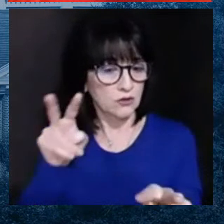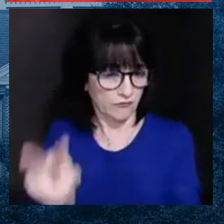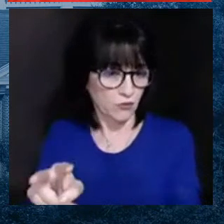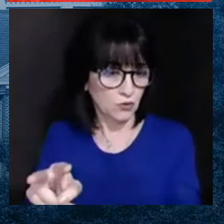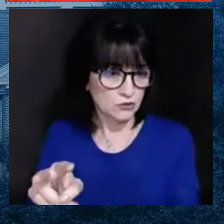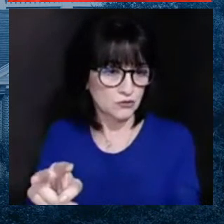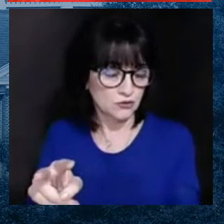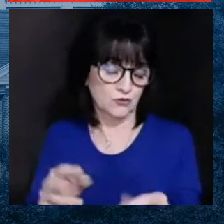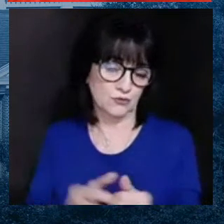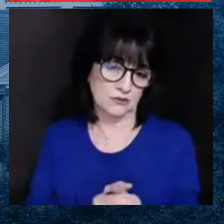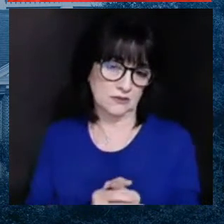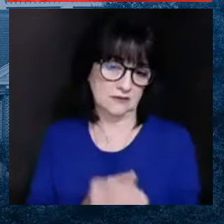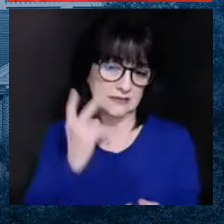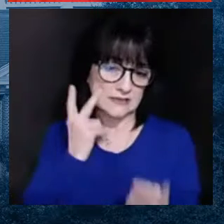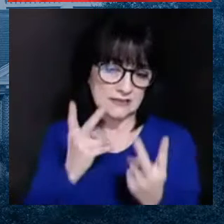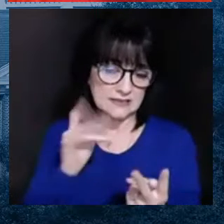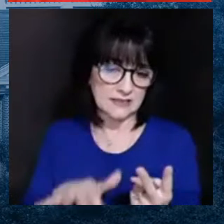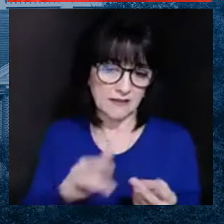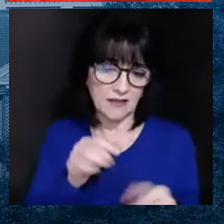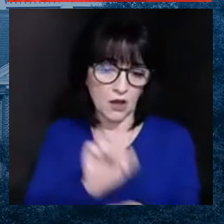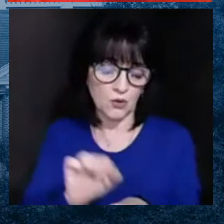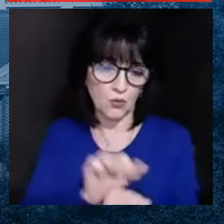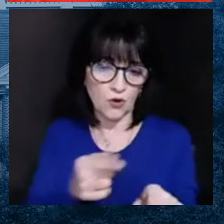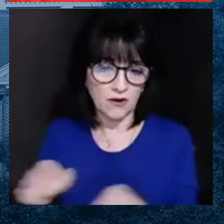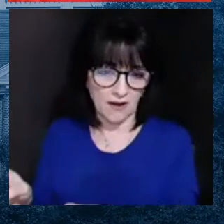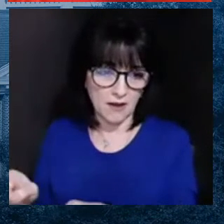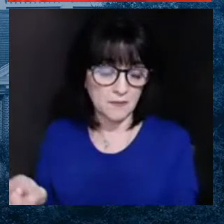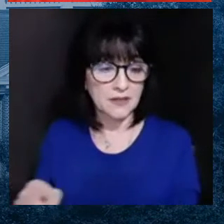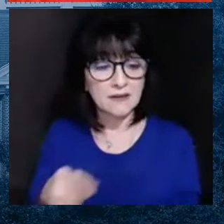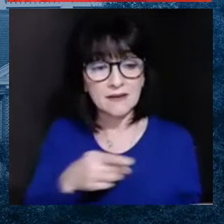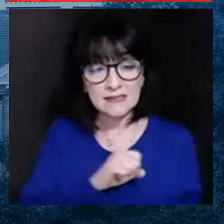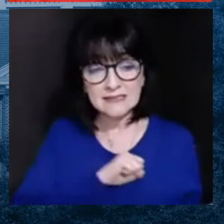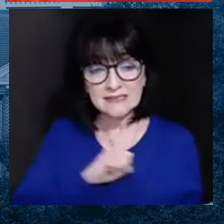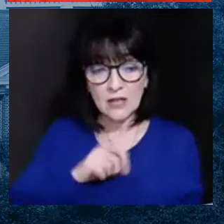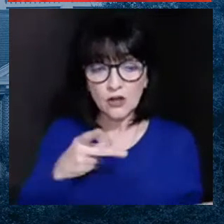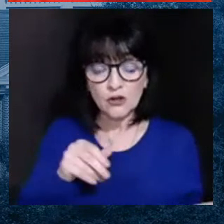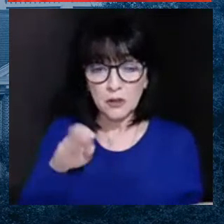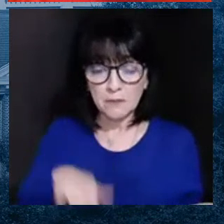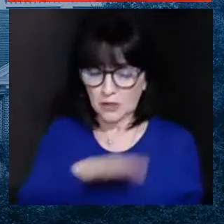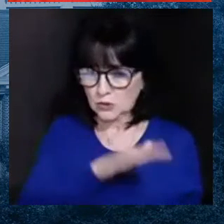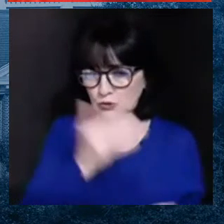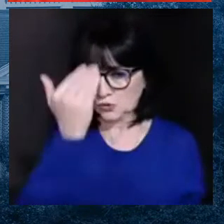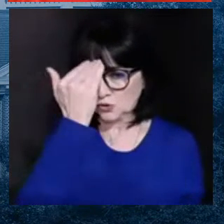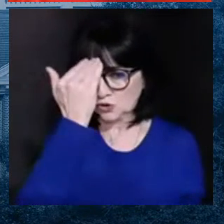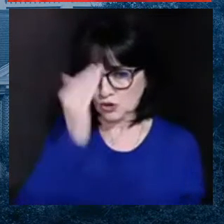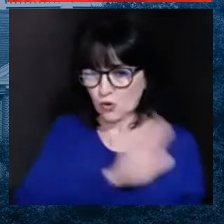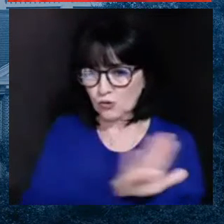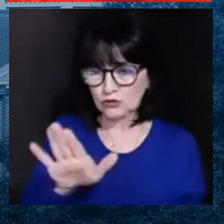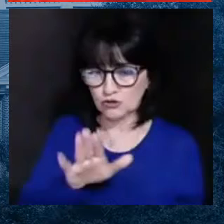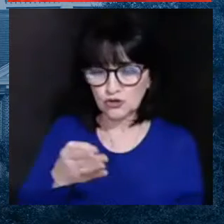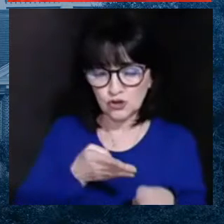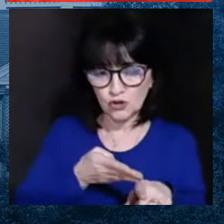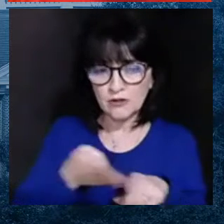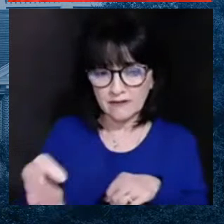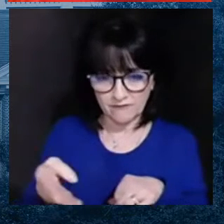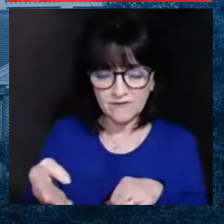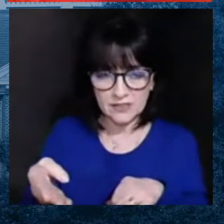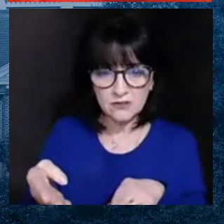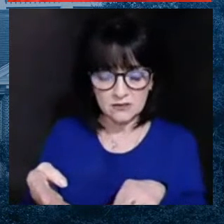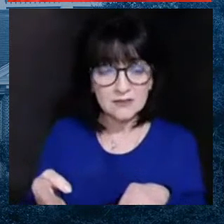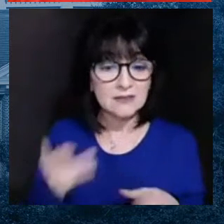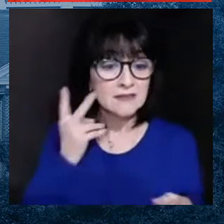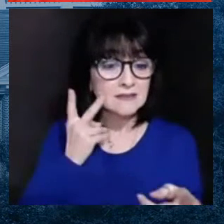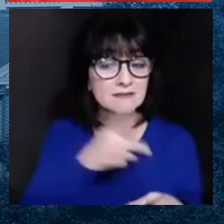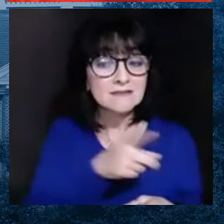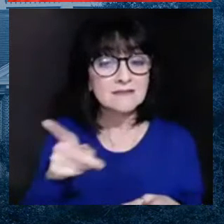on and what we don't see in the classrooms. And therefore she is a big advocate for you